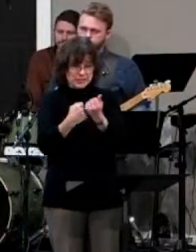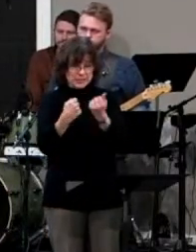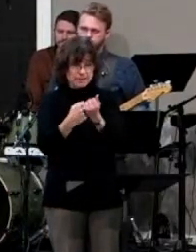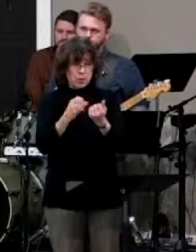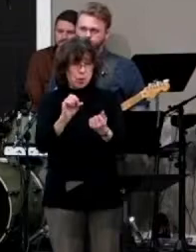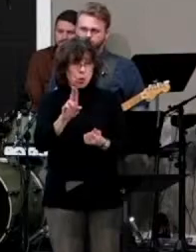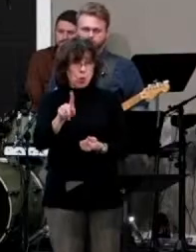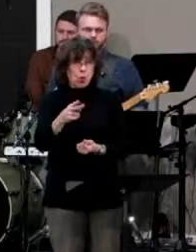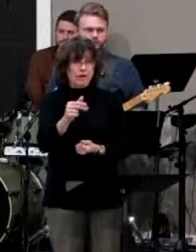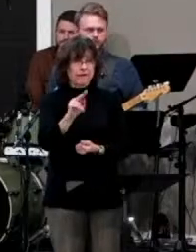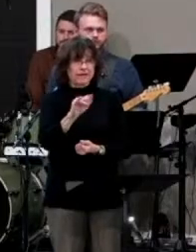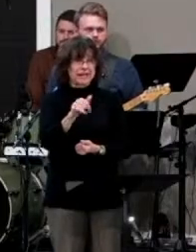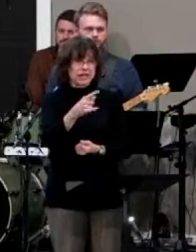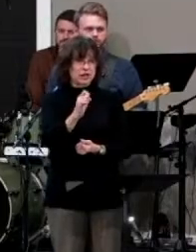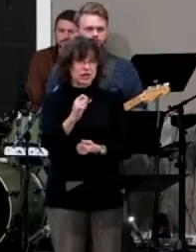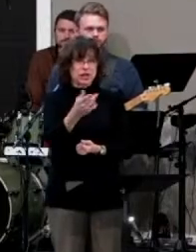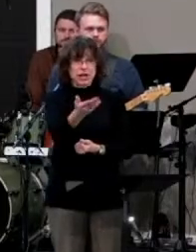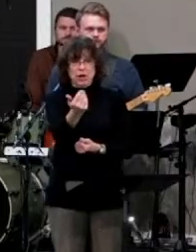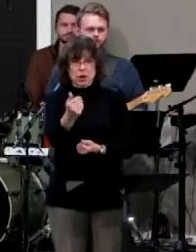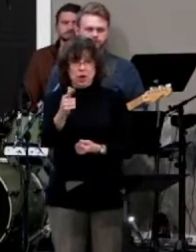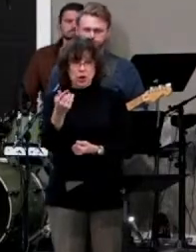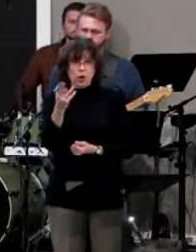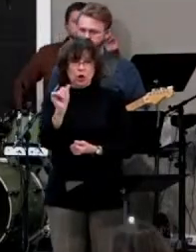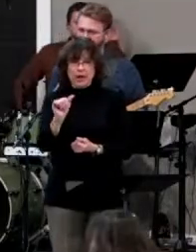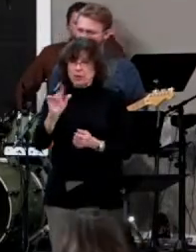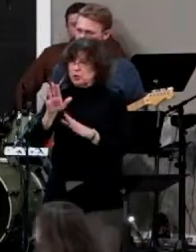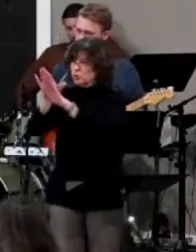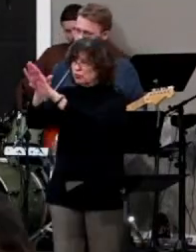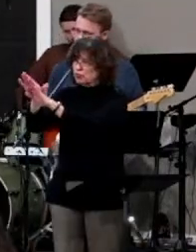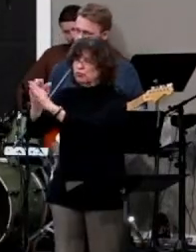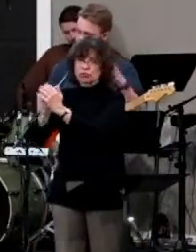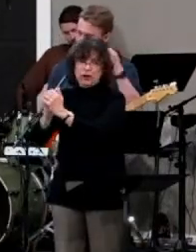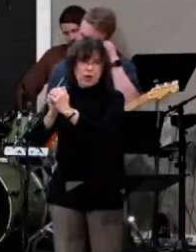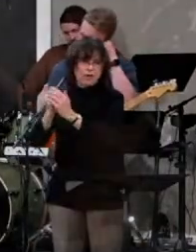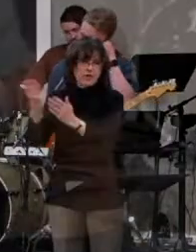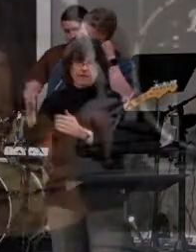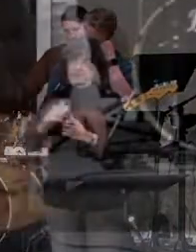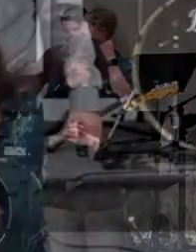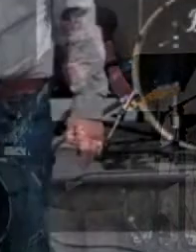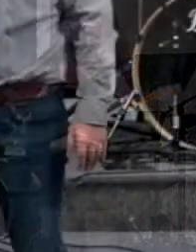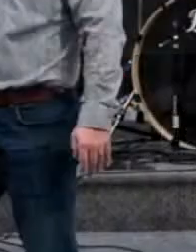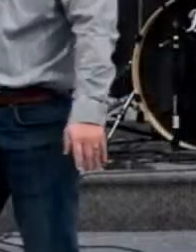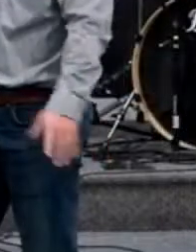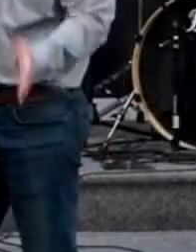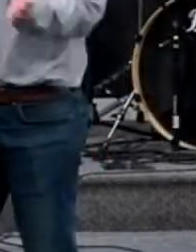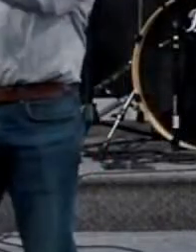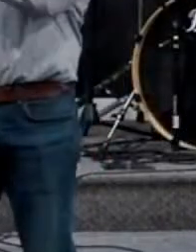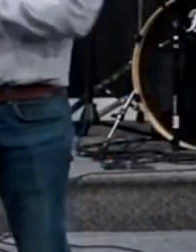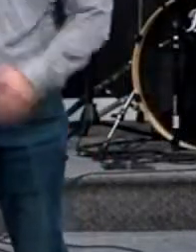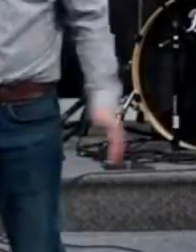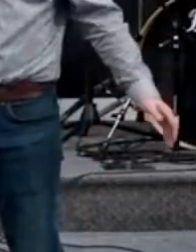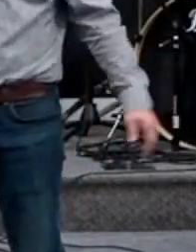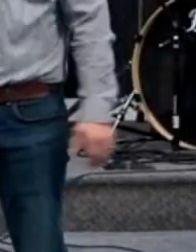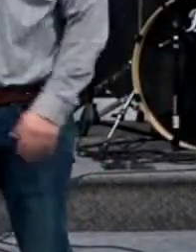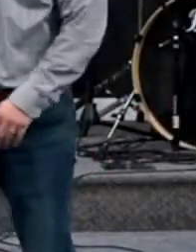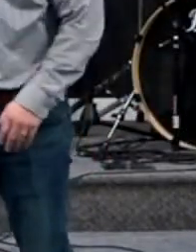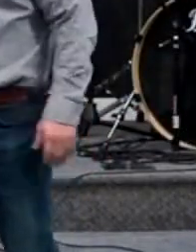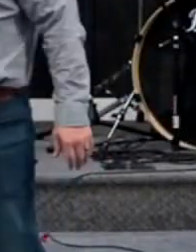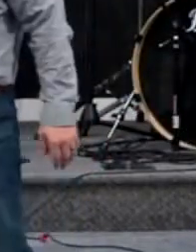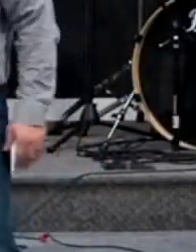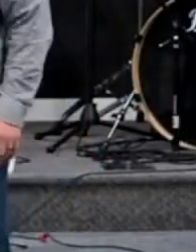And Laura, I'm going to actually just have you come up and pray over them as we commission them and send them. So Laura's our global deacon, and we just wanted to pray for them as